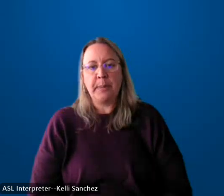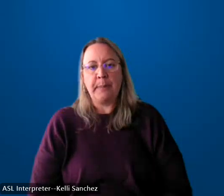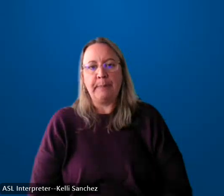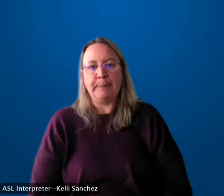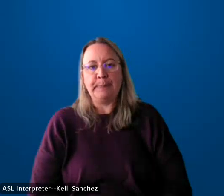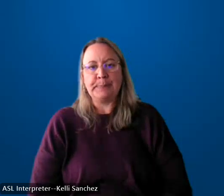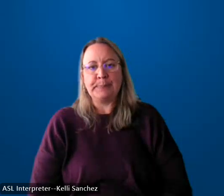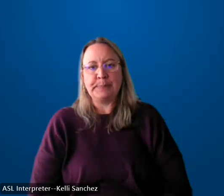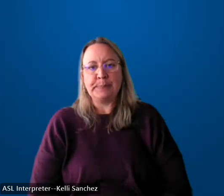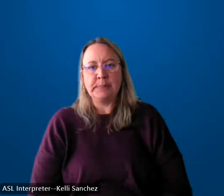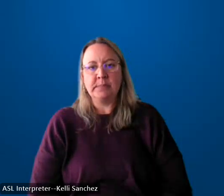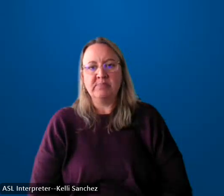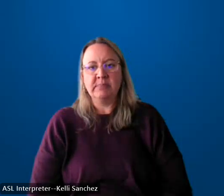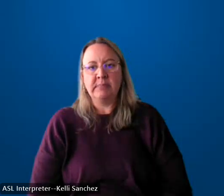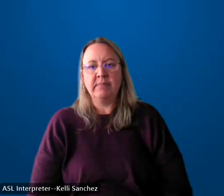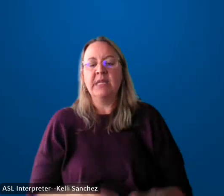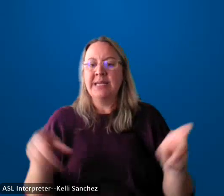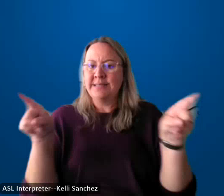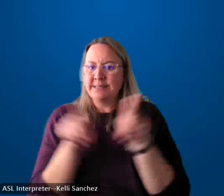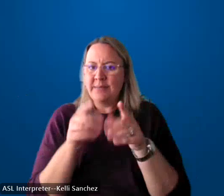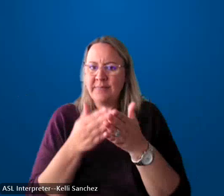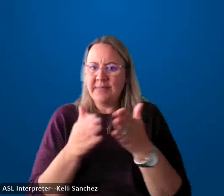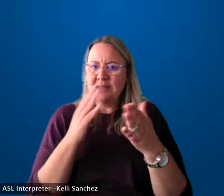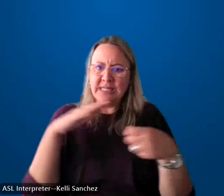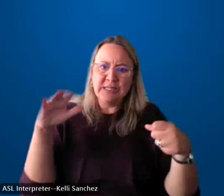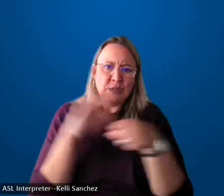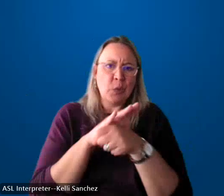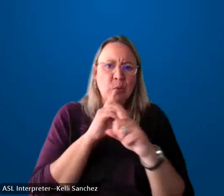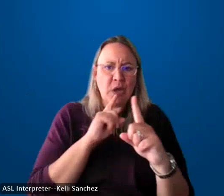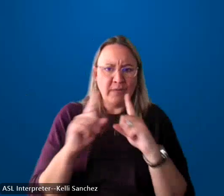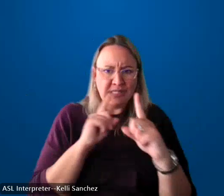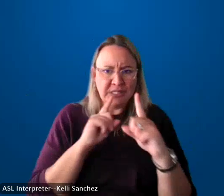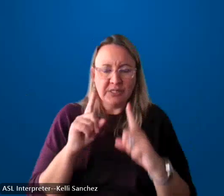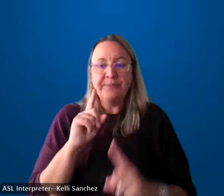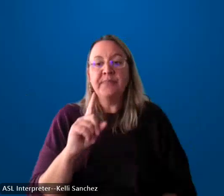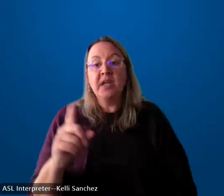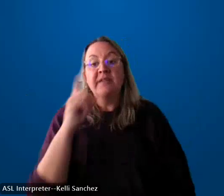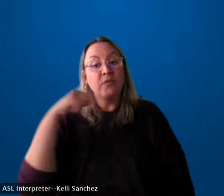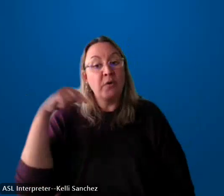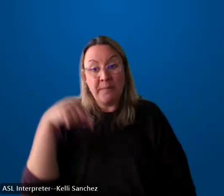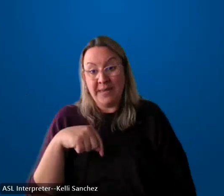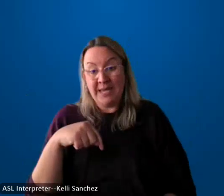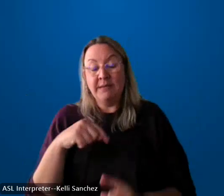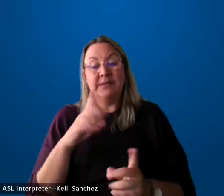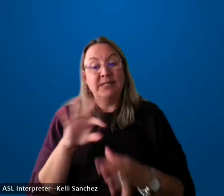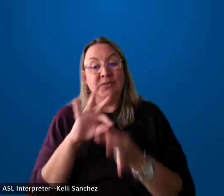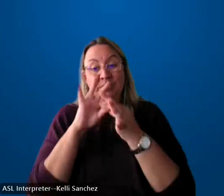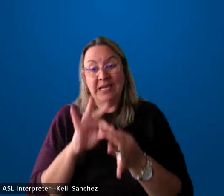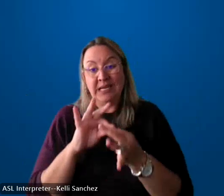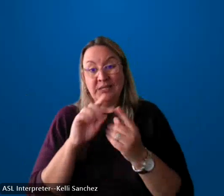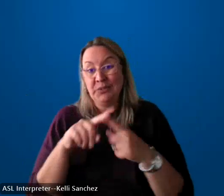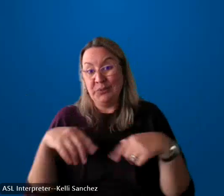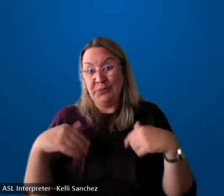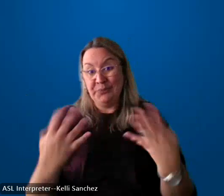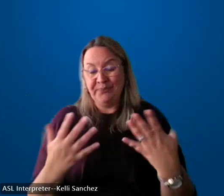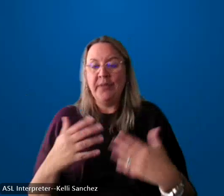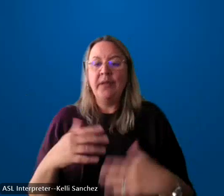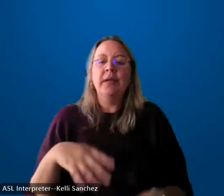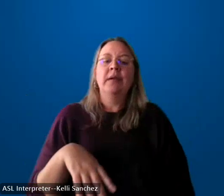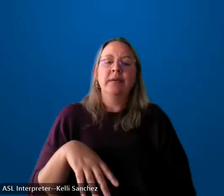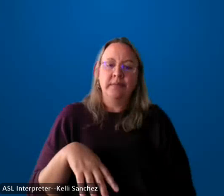again, same themes that have been here in this whole conversation. And for me, the theme really goes back into the